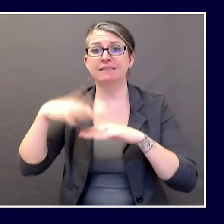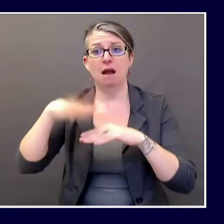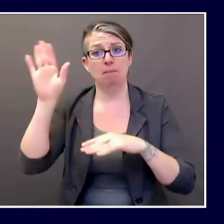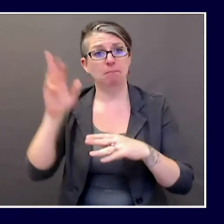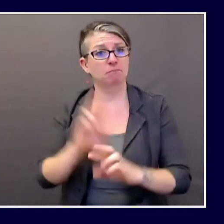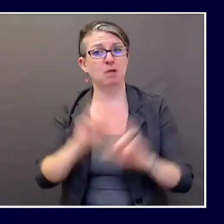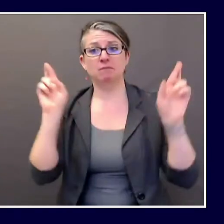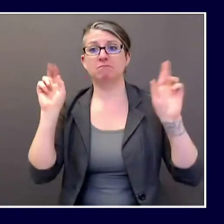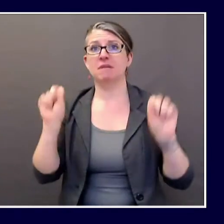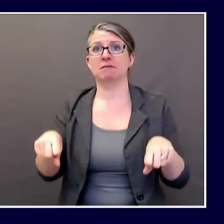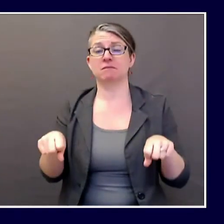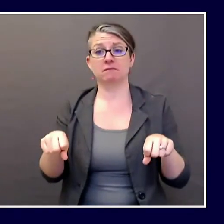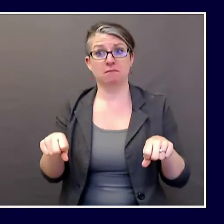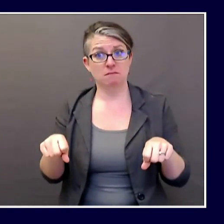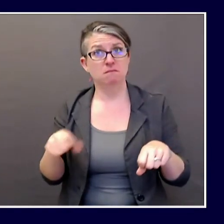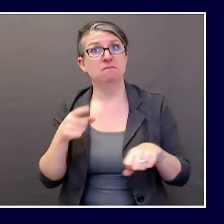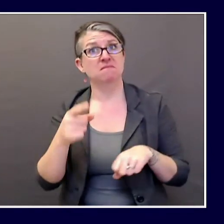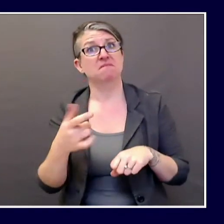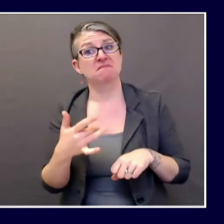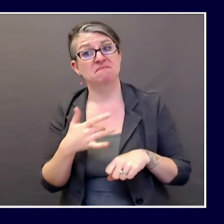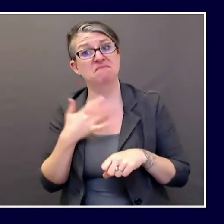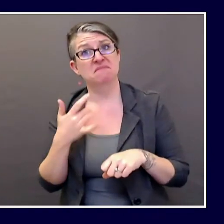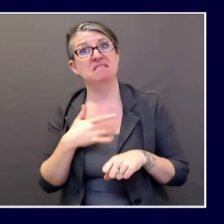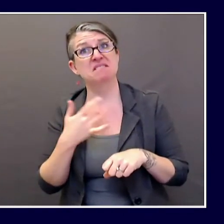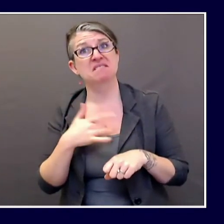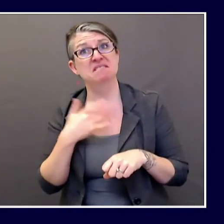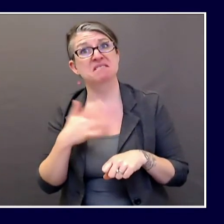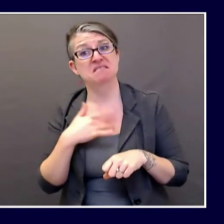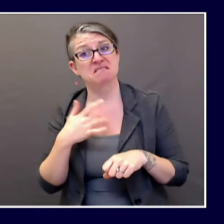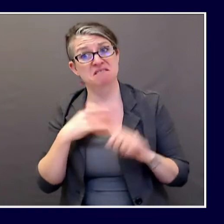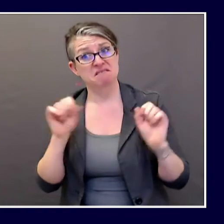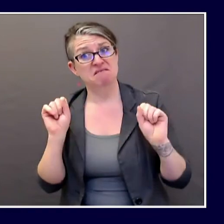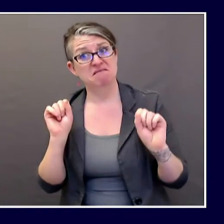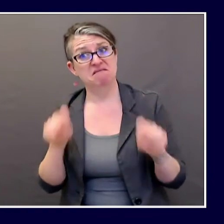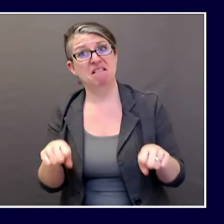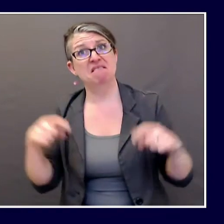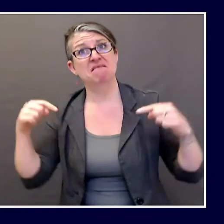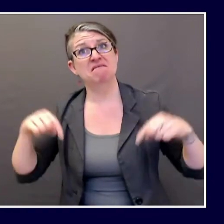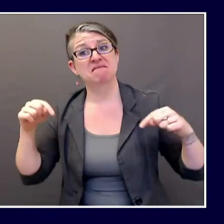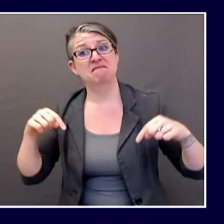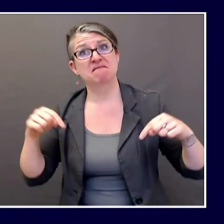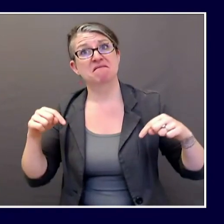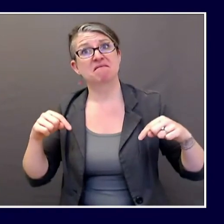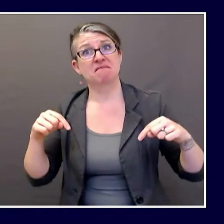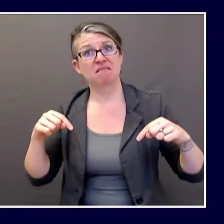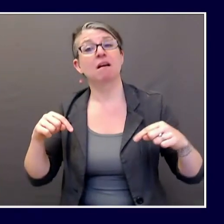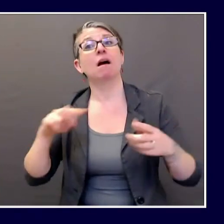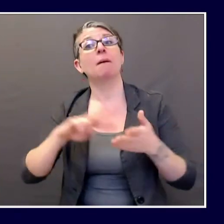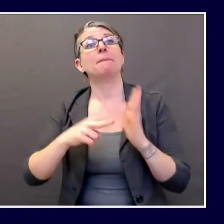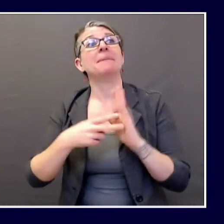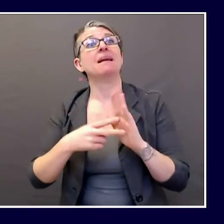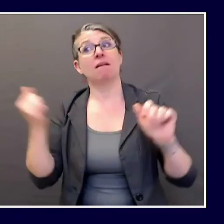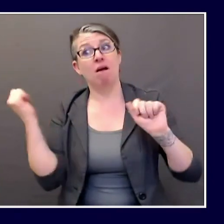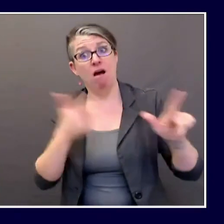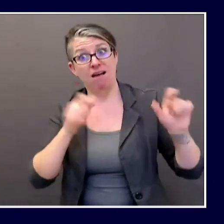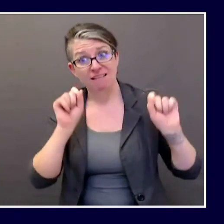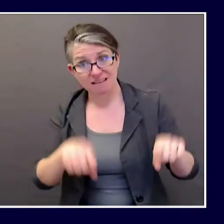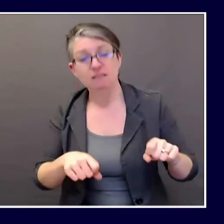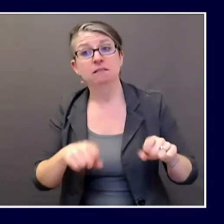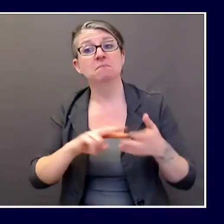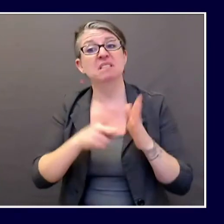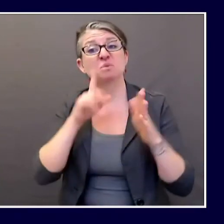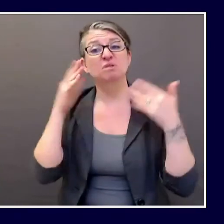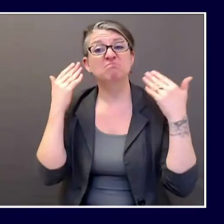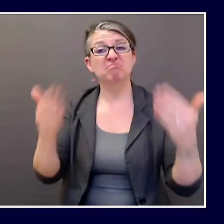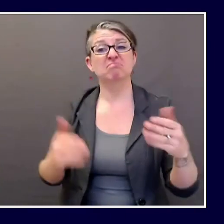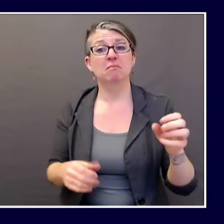clinics, like walk-ins, things like that might be more common or even rolling out at that point? Yeah, sure. One